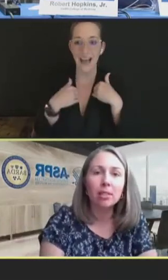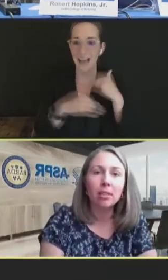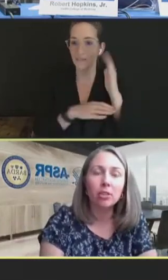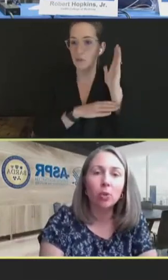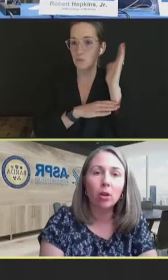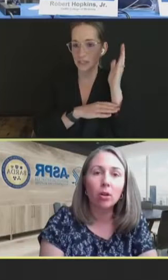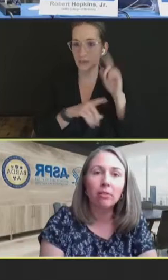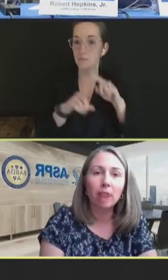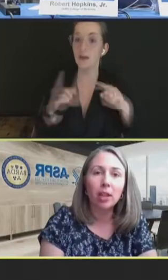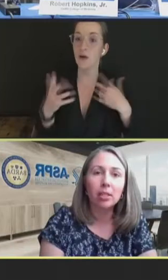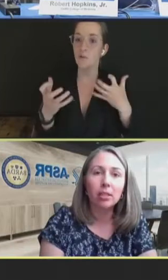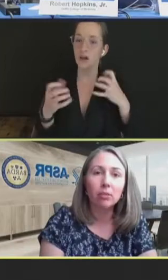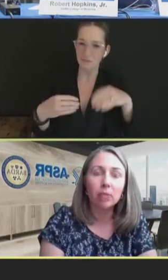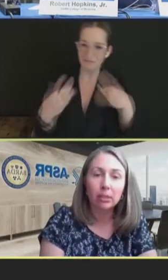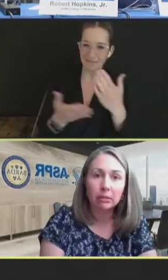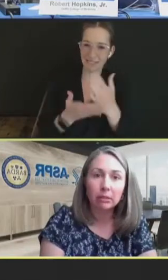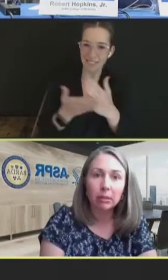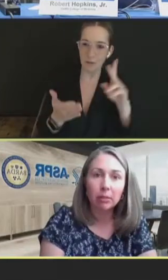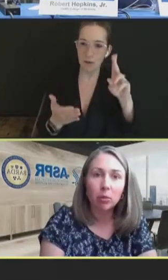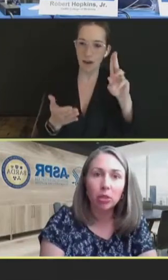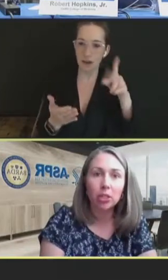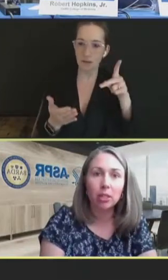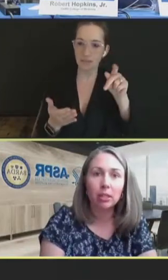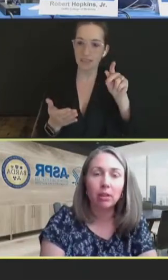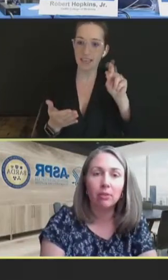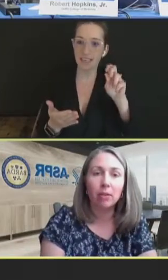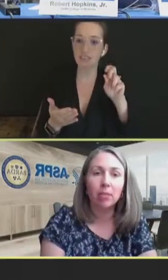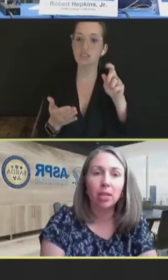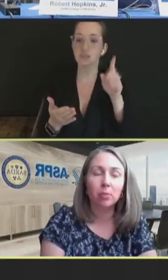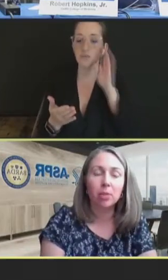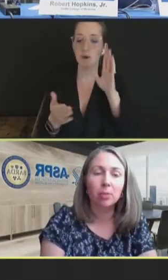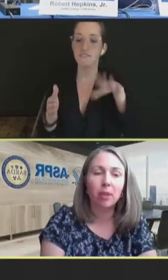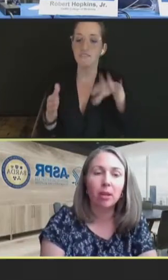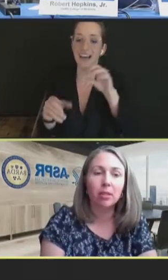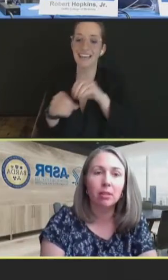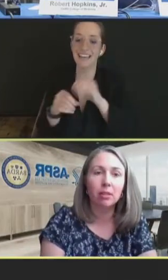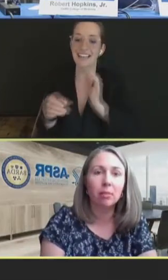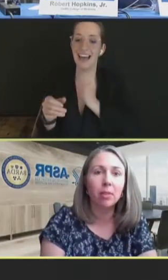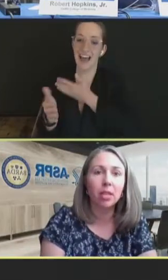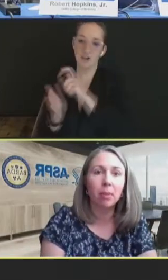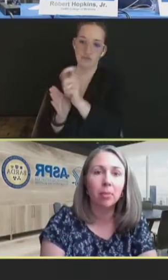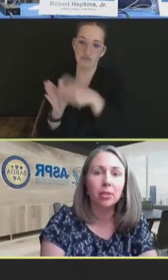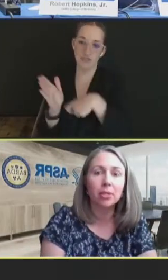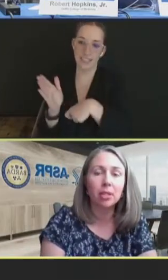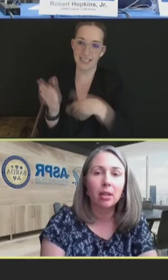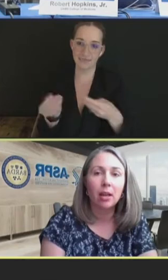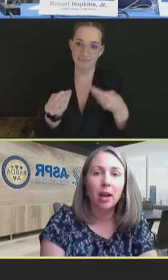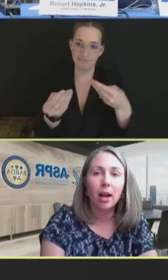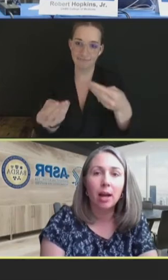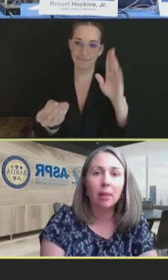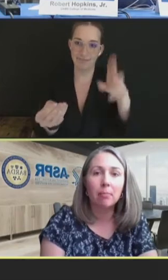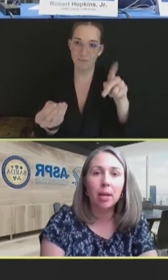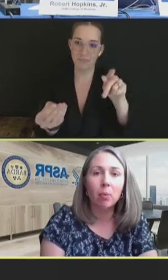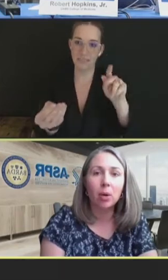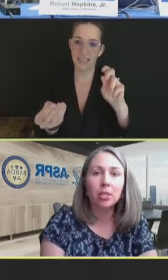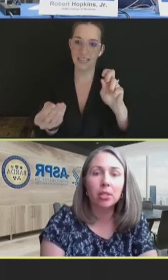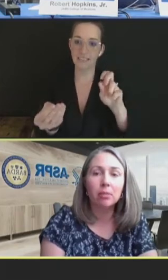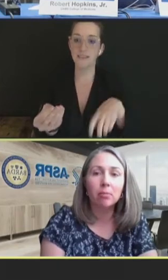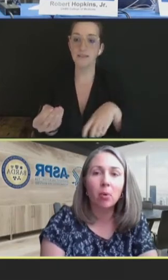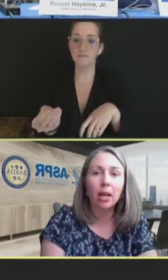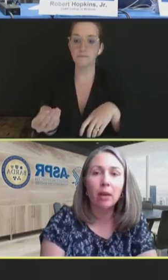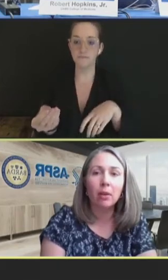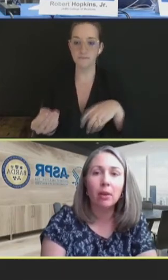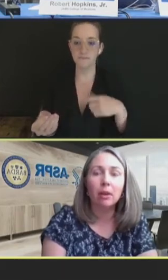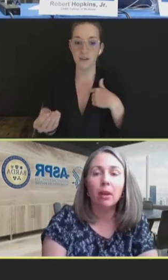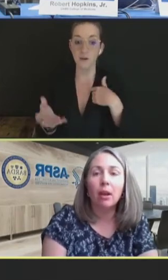updates that you all can find in the written portion of the update that was provided to the committee members. But I wanted to